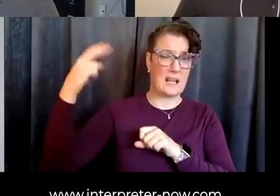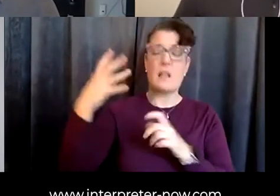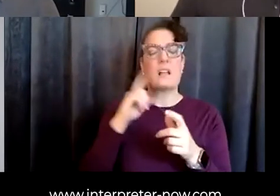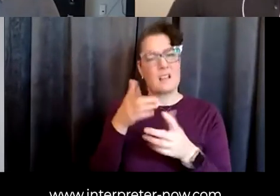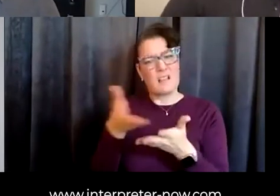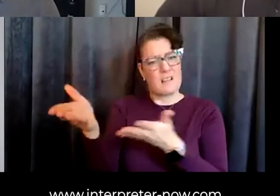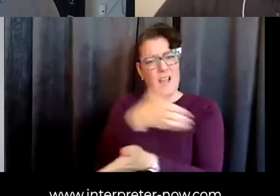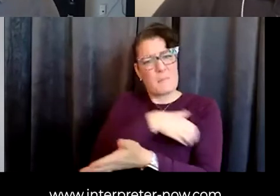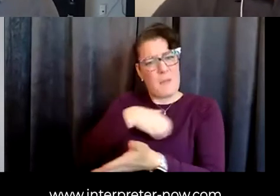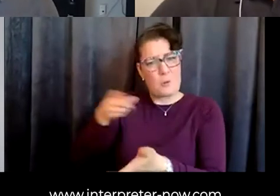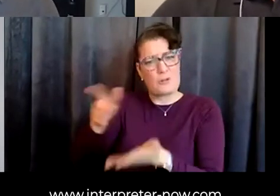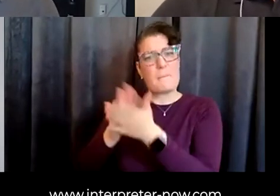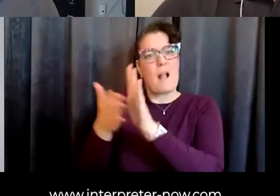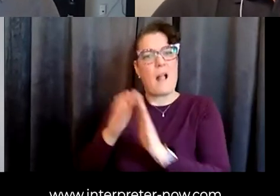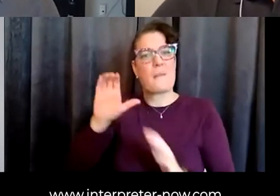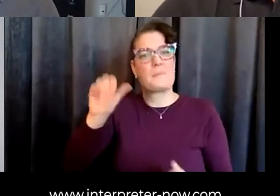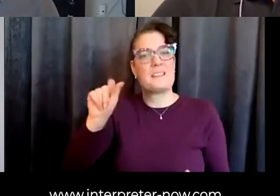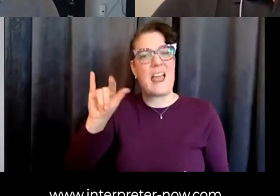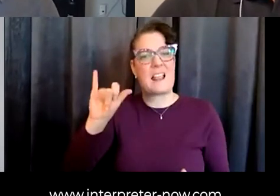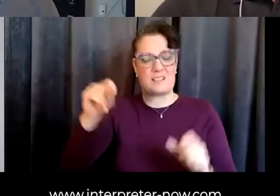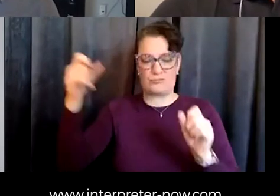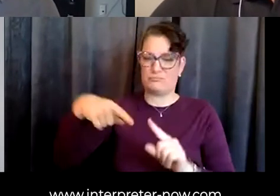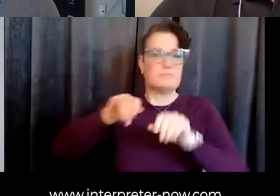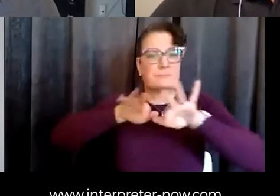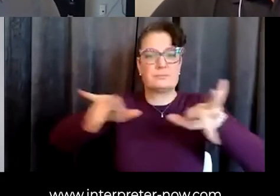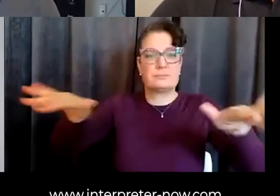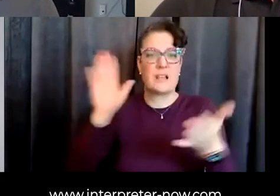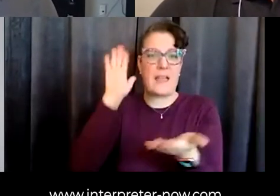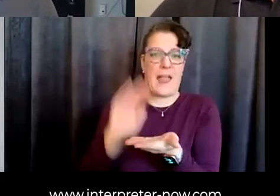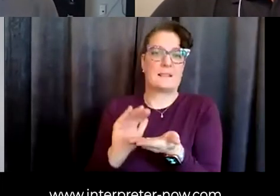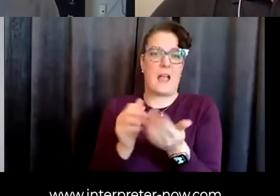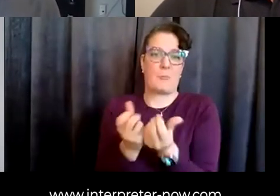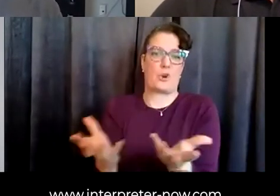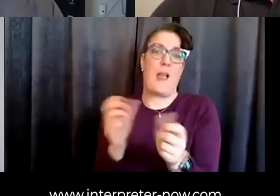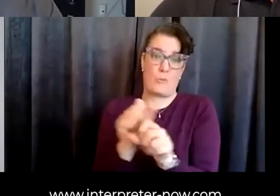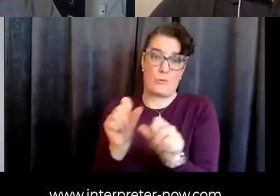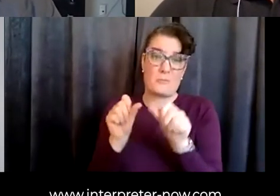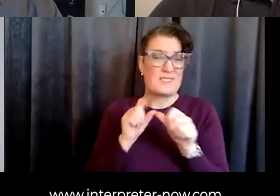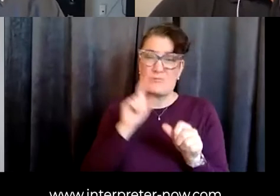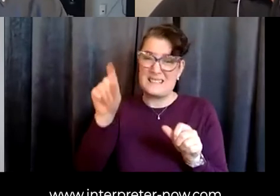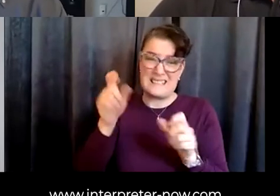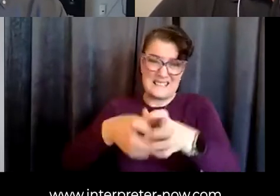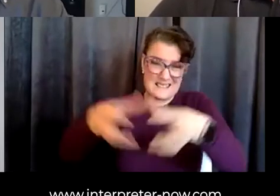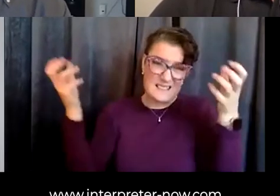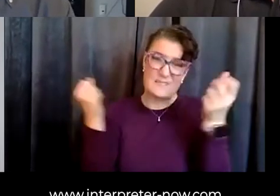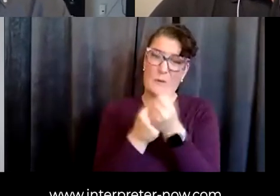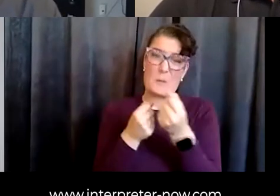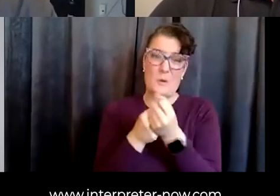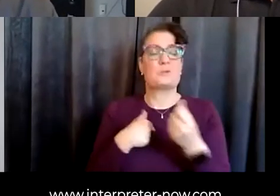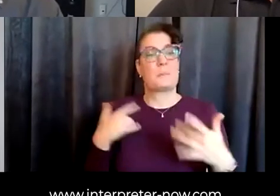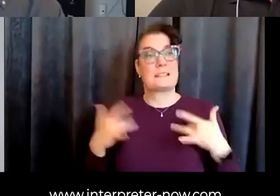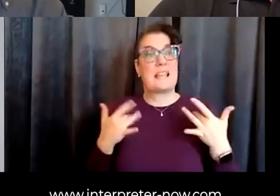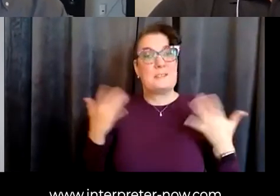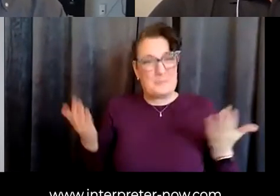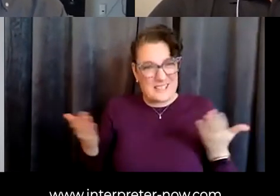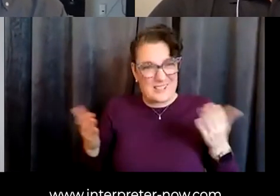a catalyst for an anti-burnout workplace. We need all the support that we can have. So I'm excited to be on this panel and to be